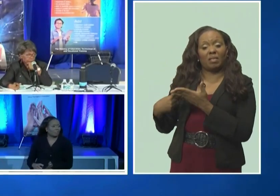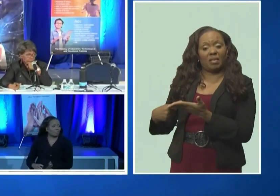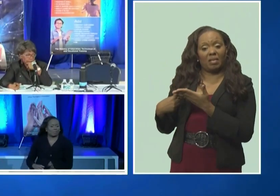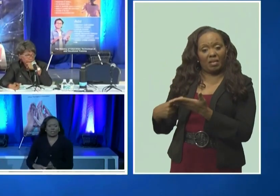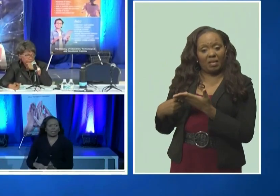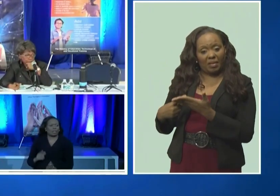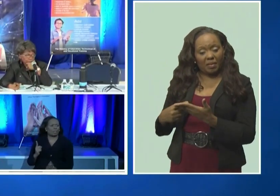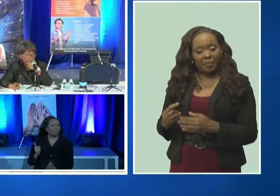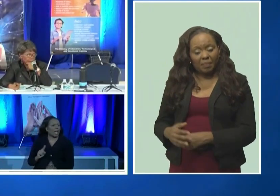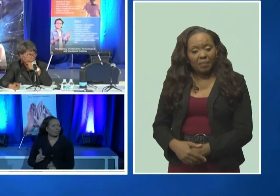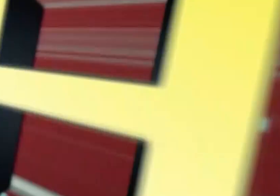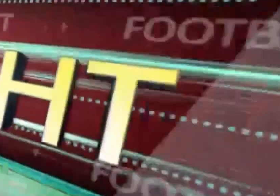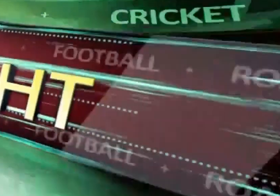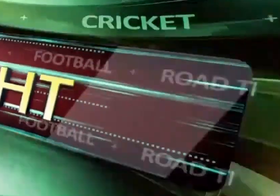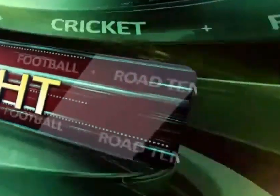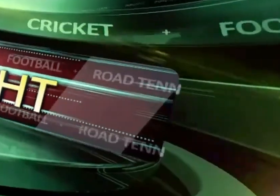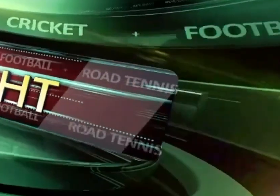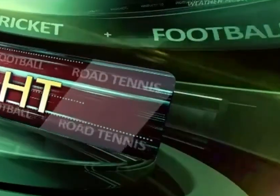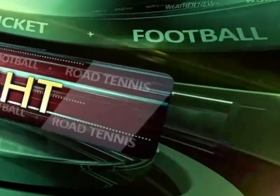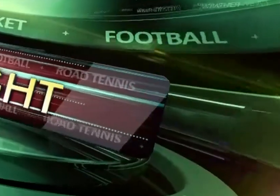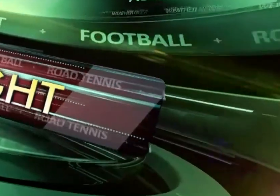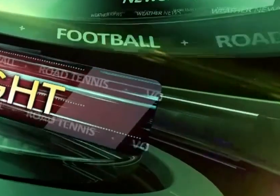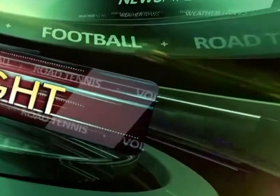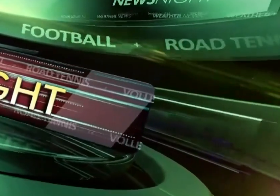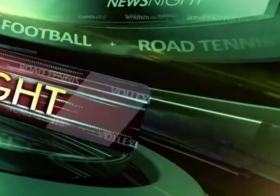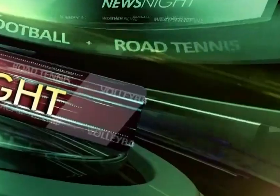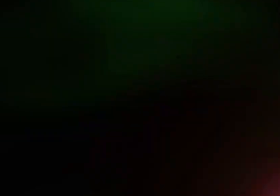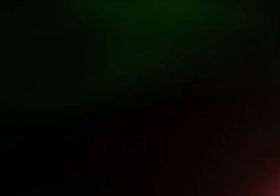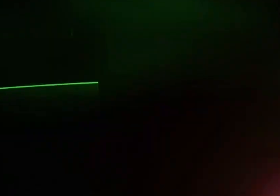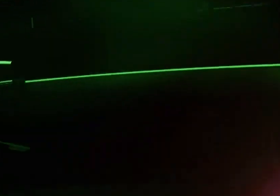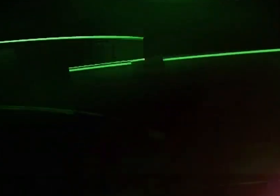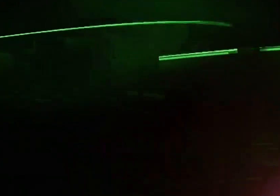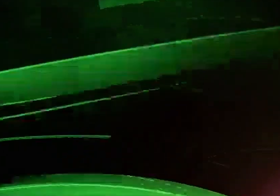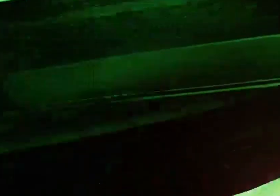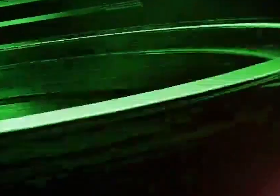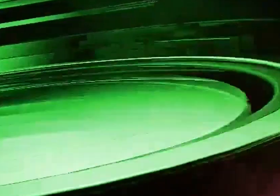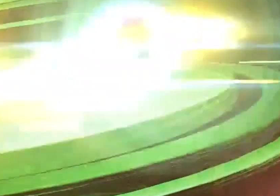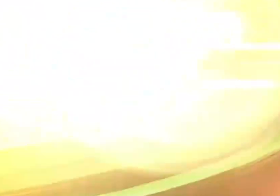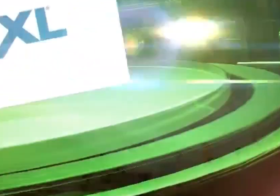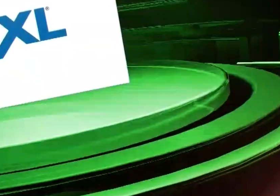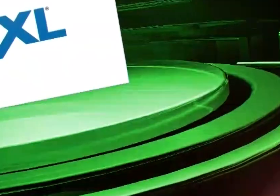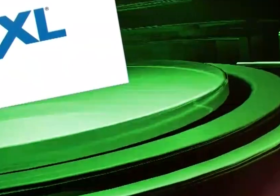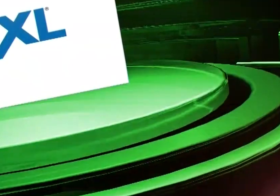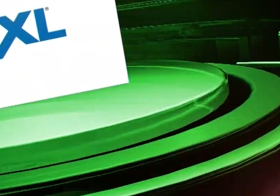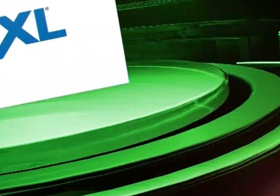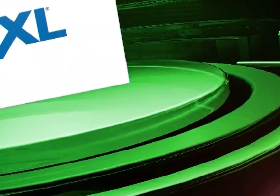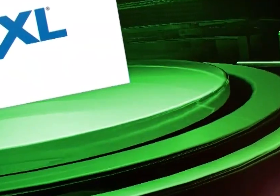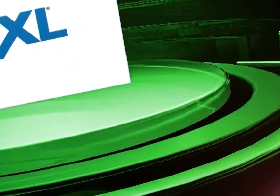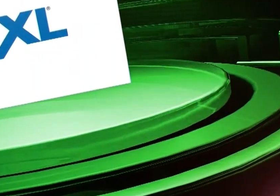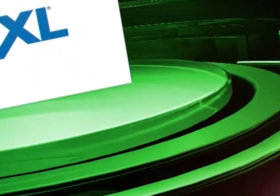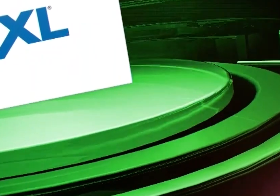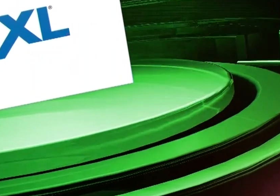Burke, CBC News. Sports Night, brought to you with the compliments of Great Health